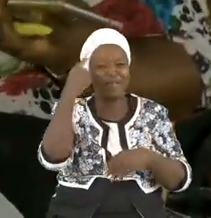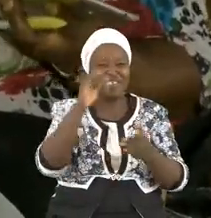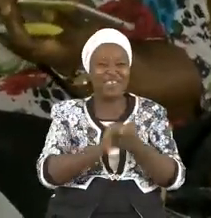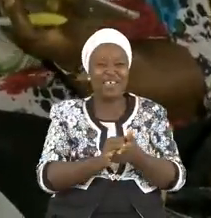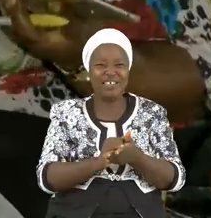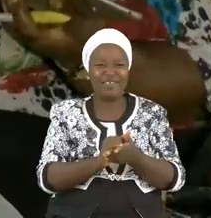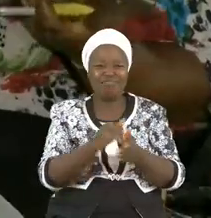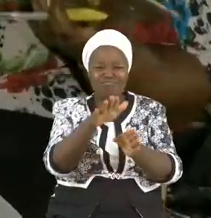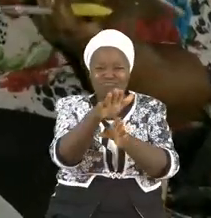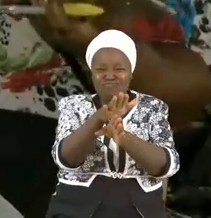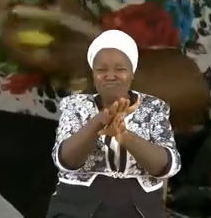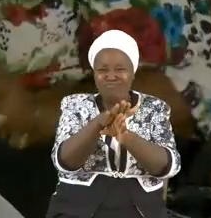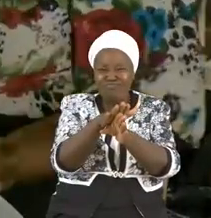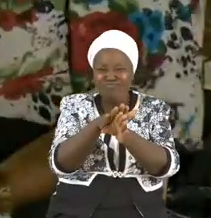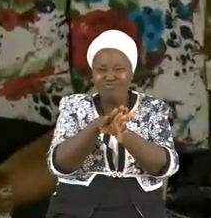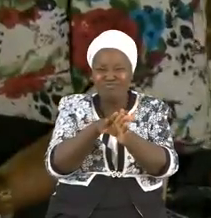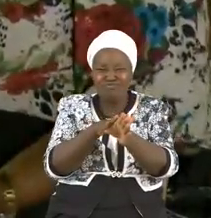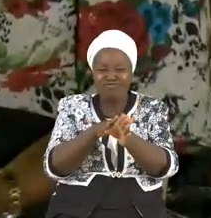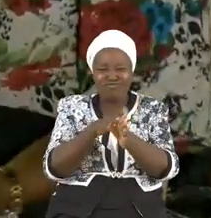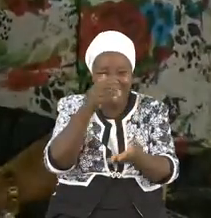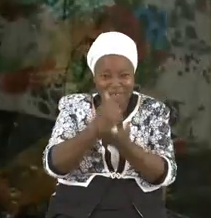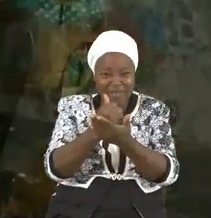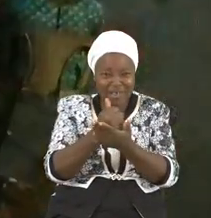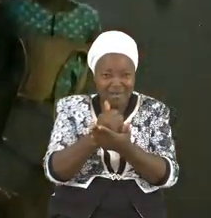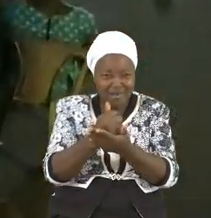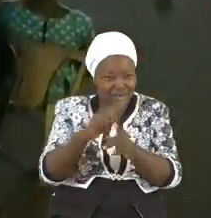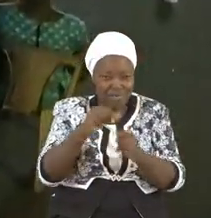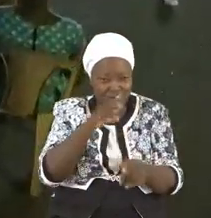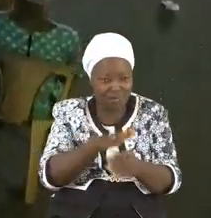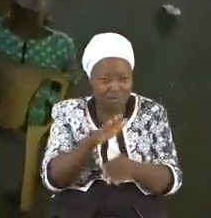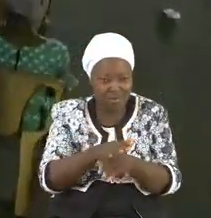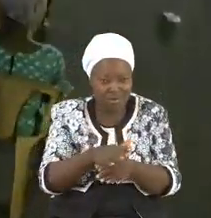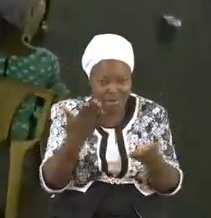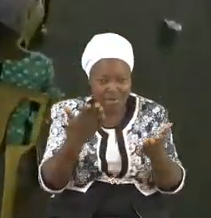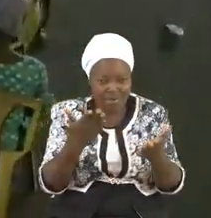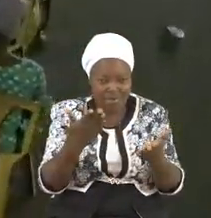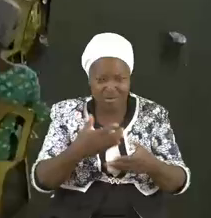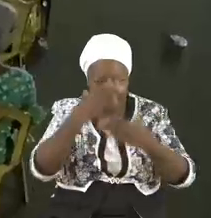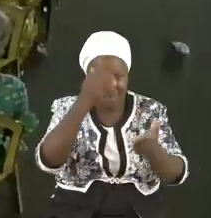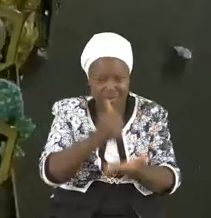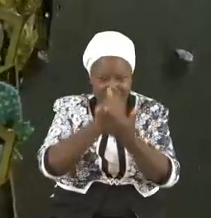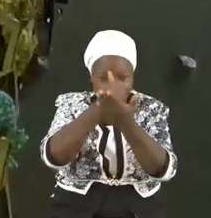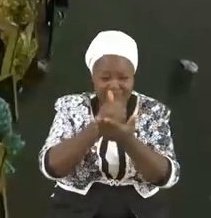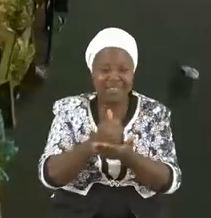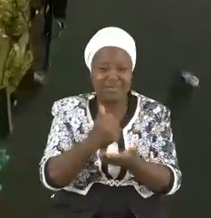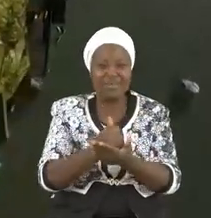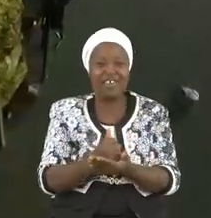Recovery. You will recover. I said you will